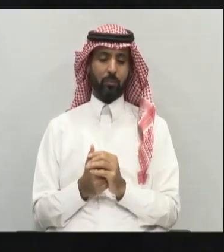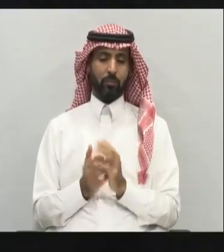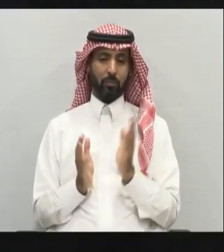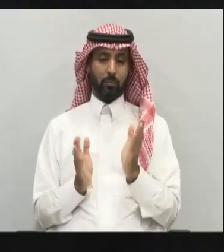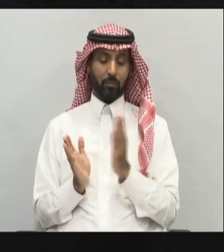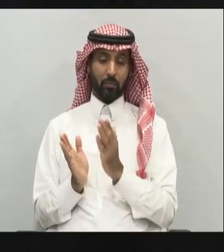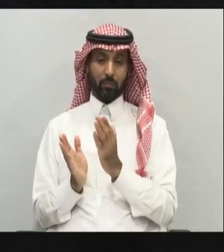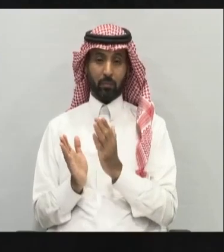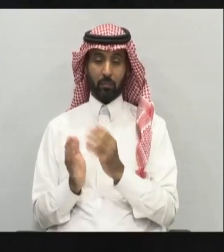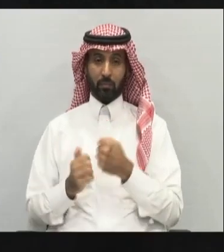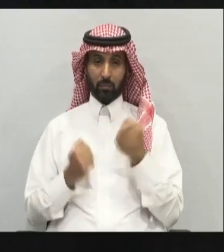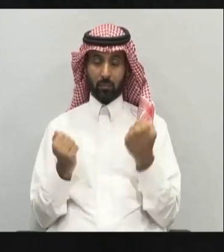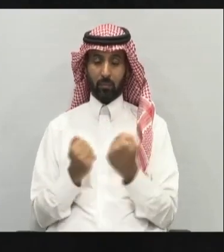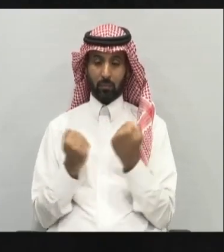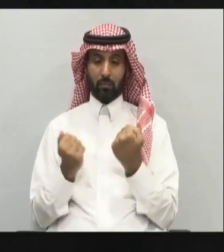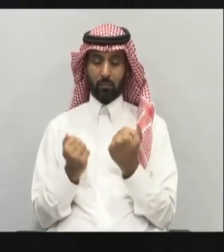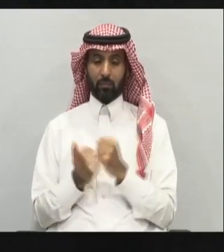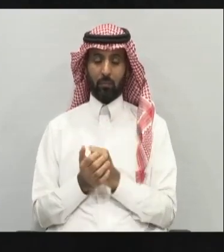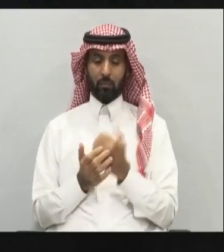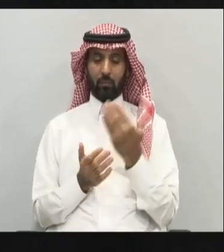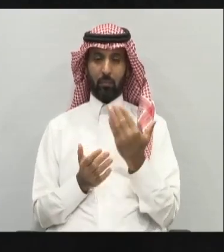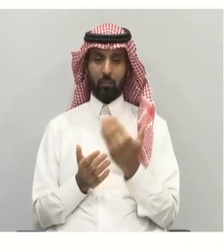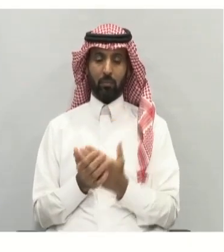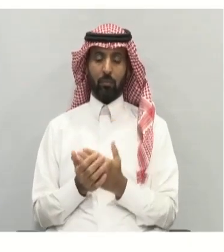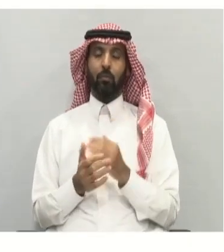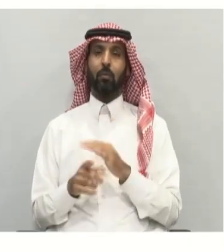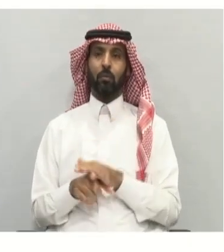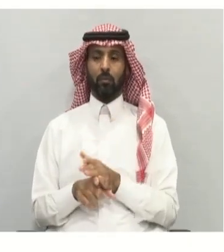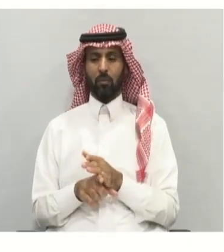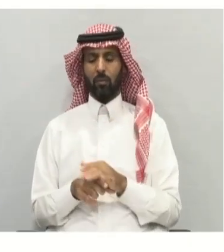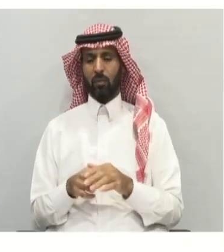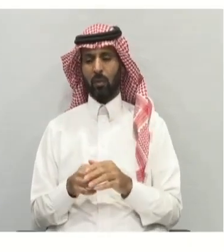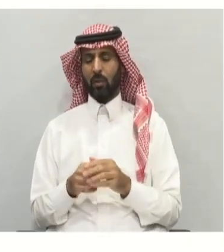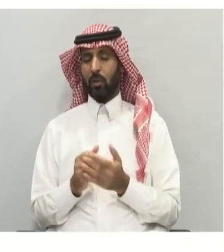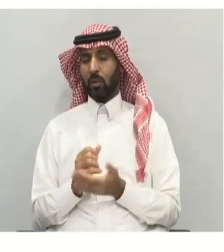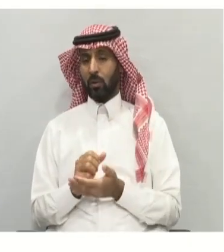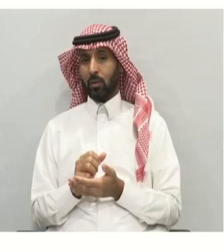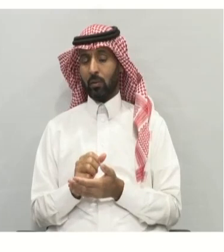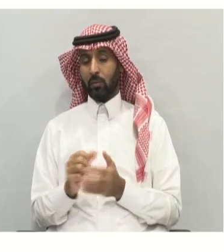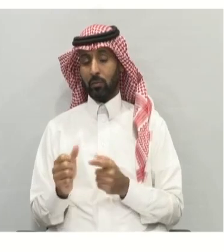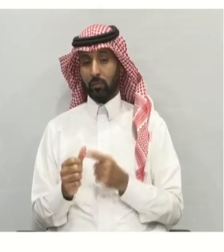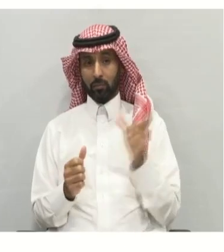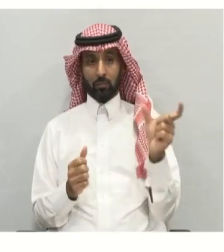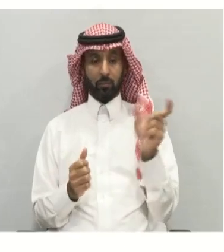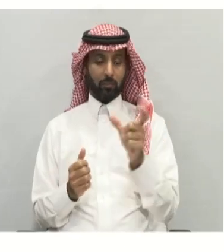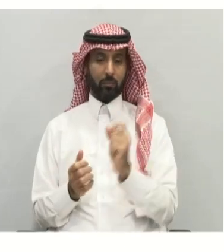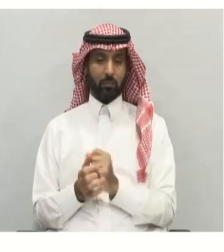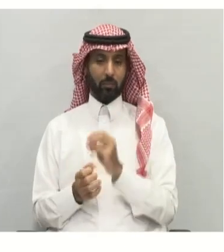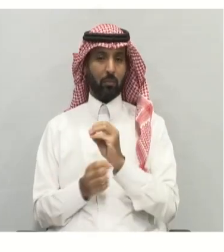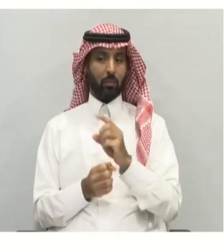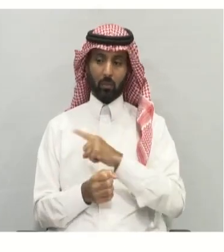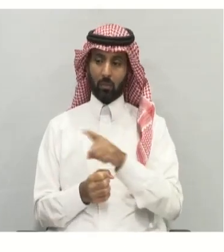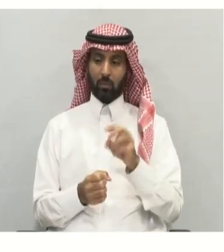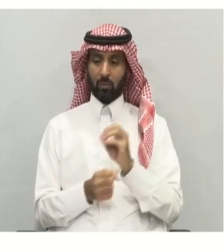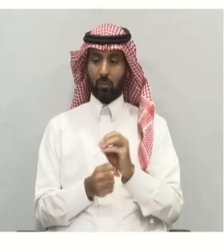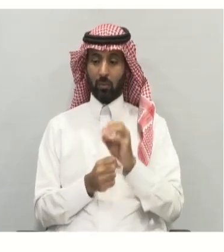about the practices of the National Day. Not only this, but also with the vocabulary, we learned to